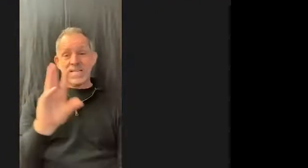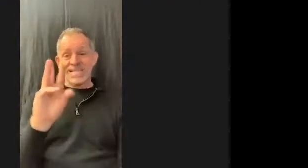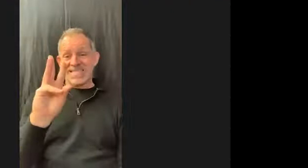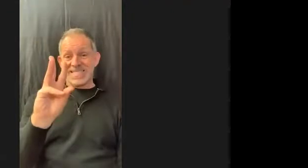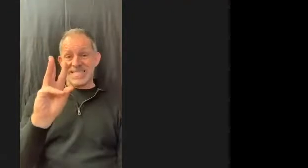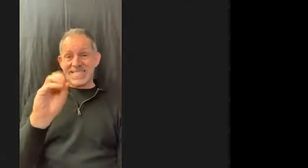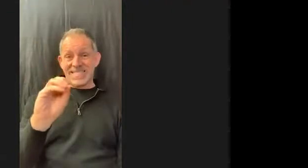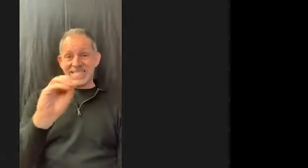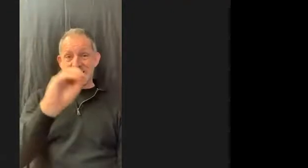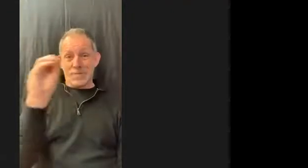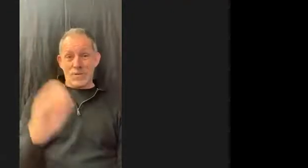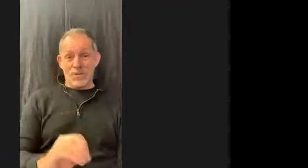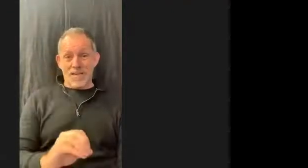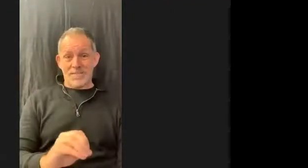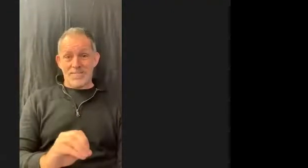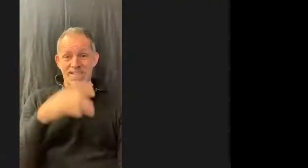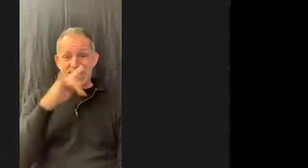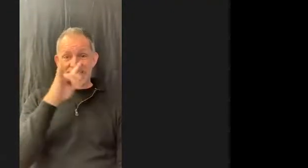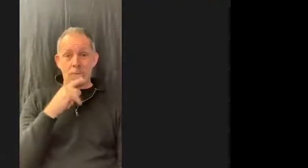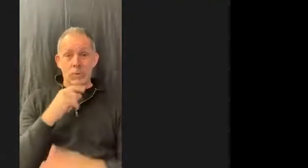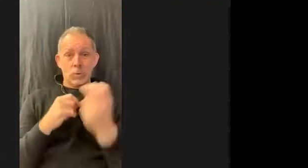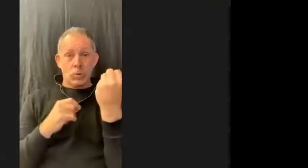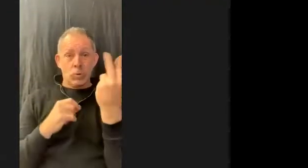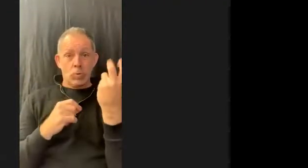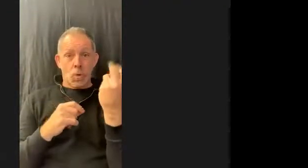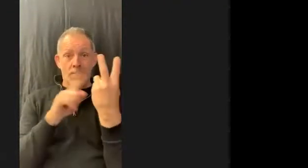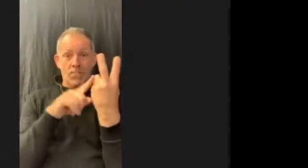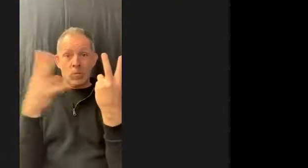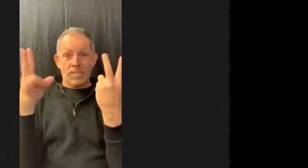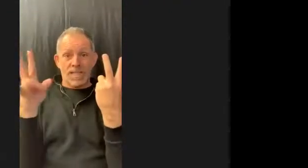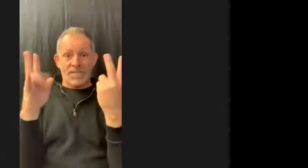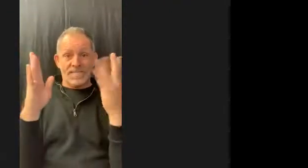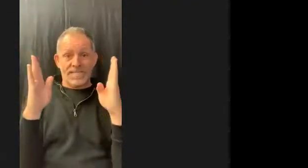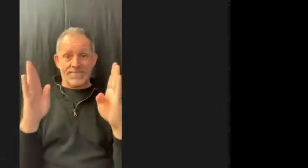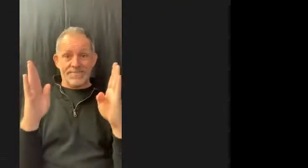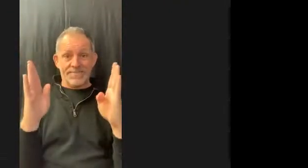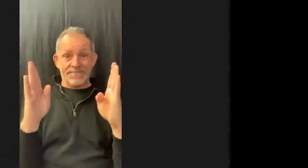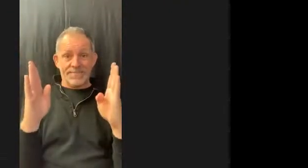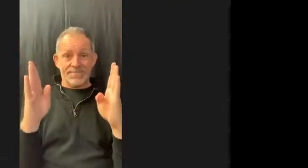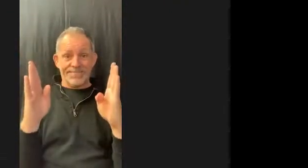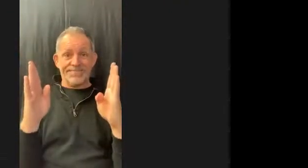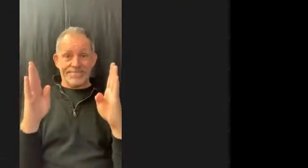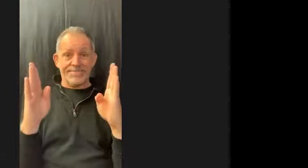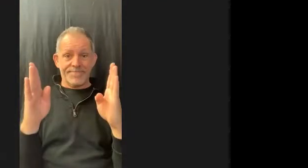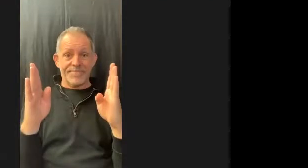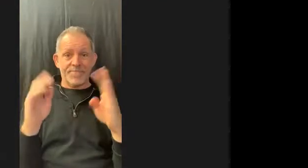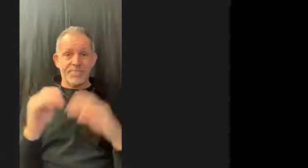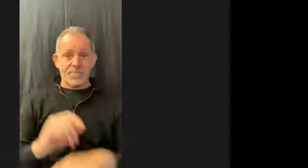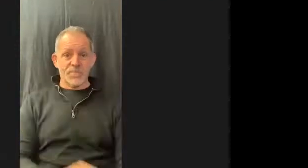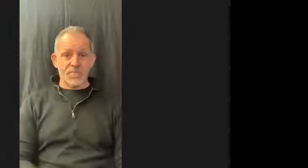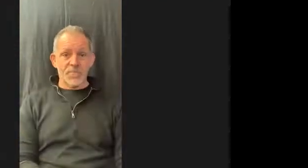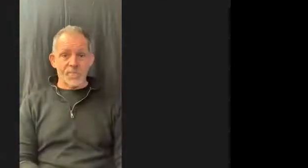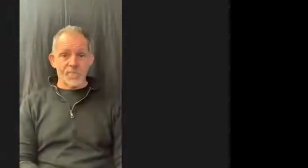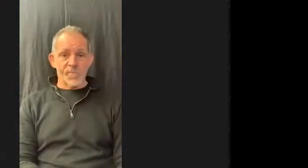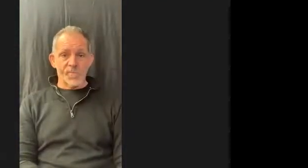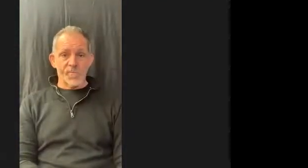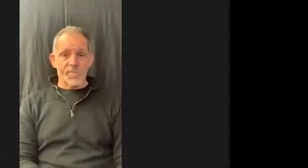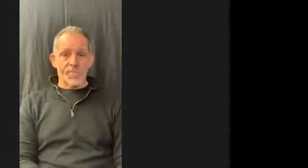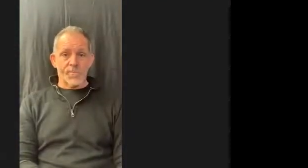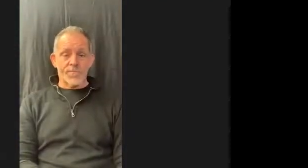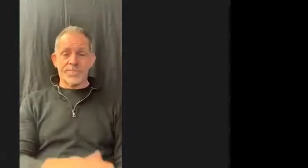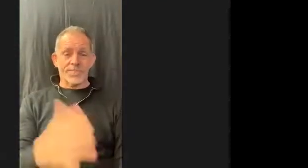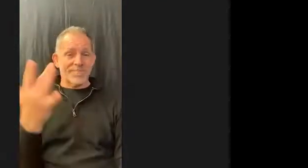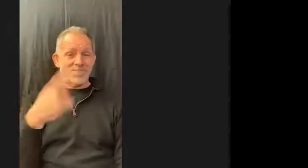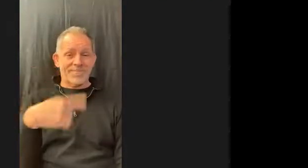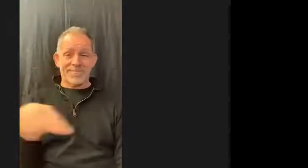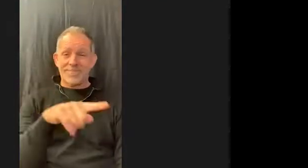being covered. I expect a similar flow because it's really largely parent driven, especially with the younger kids. So those who are interested